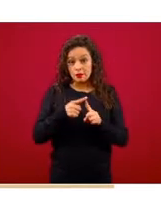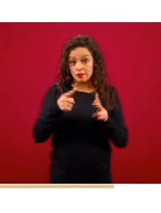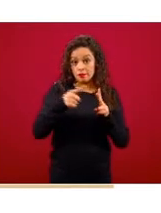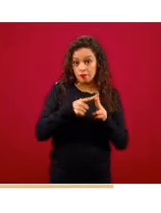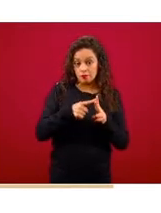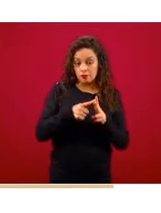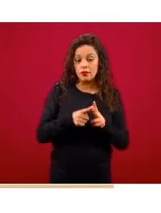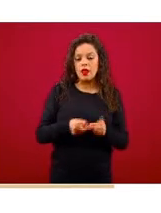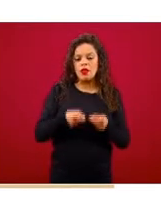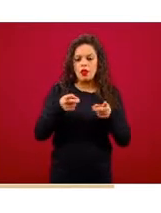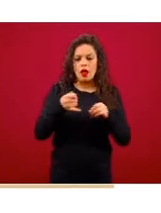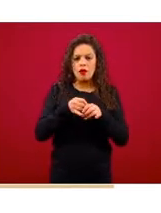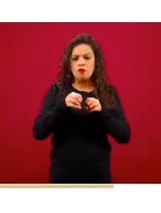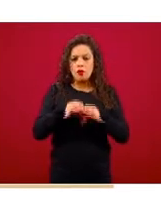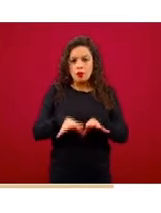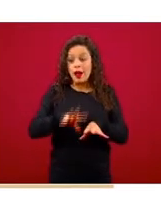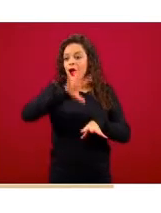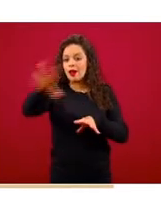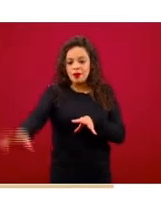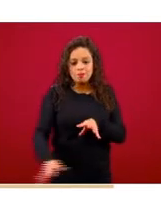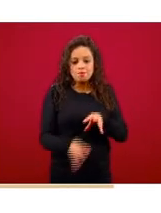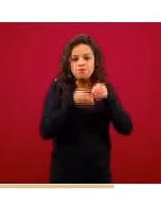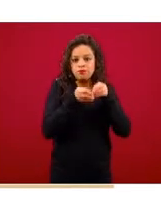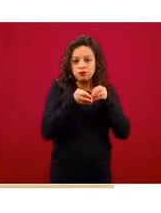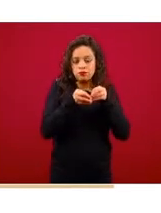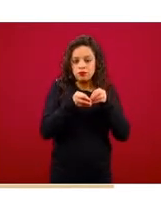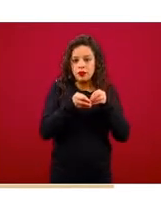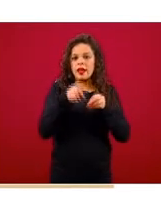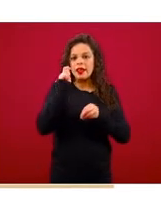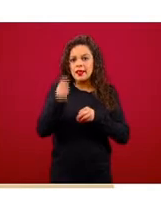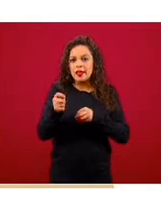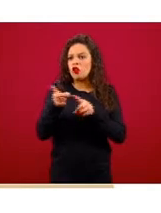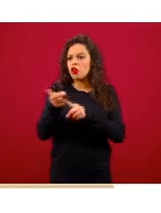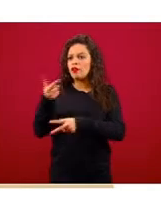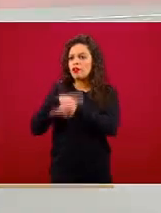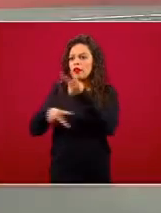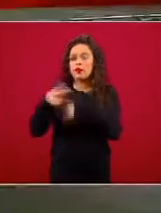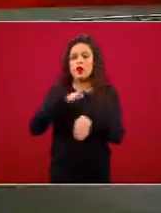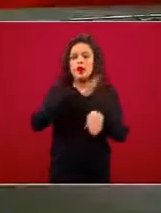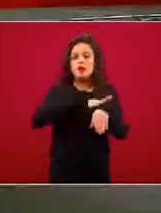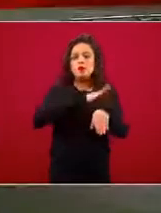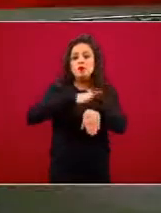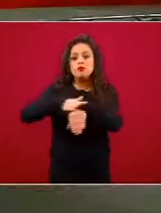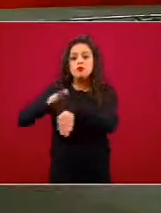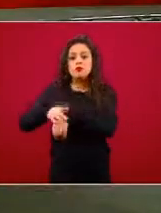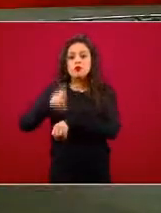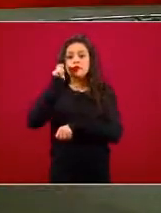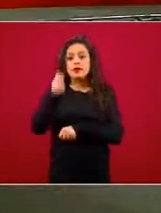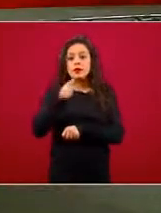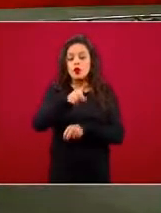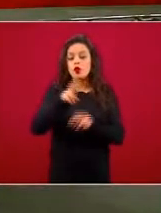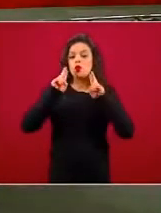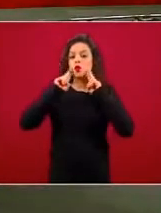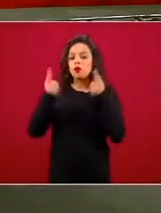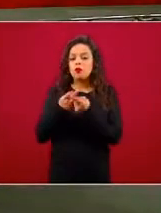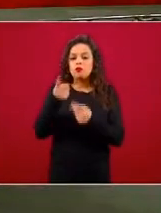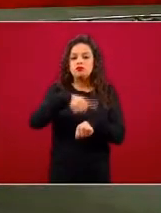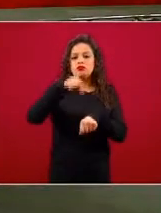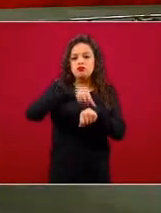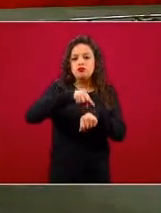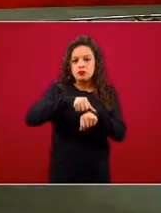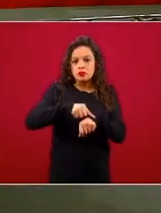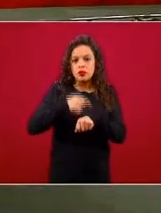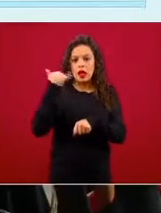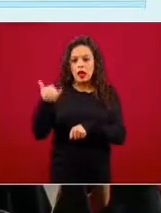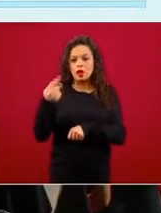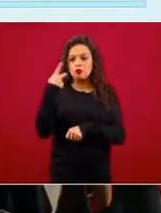information that draws information from the health unit and the different sanitary units, specifically